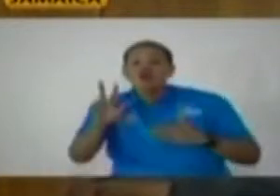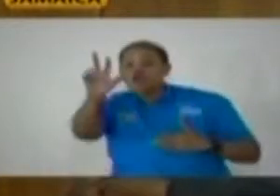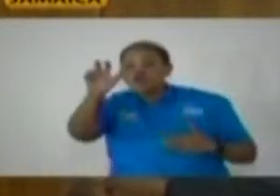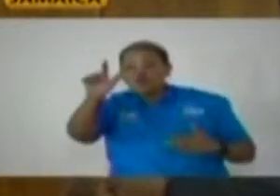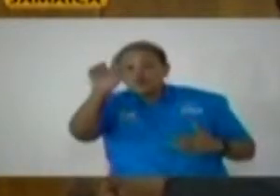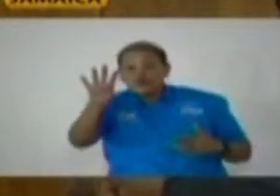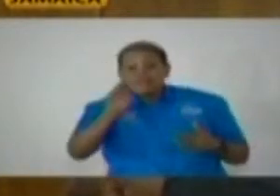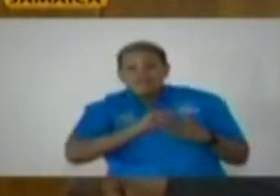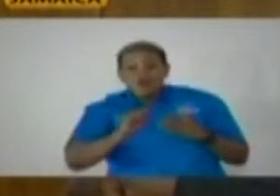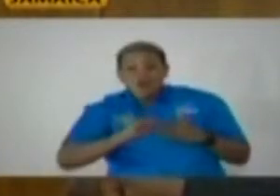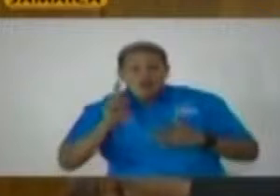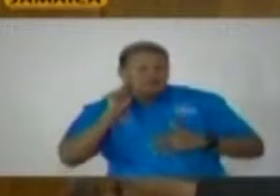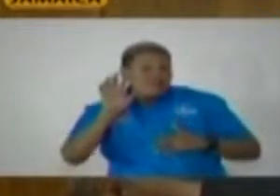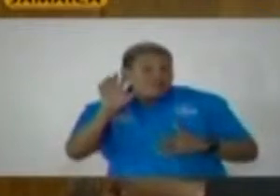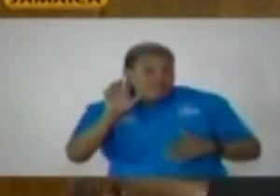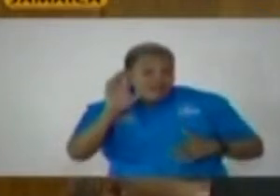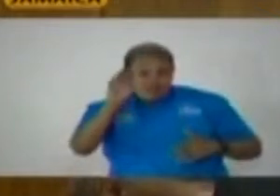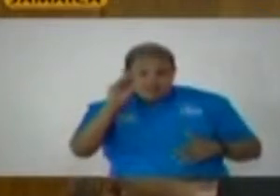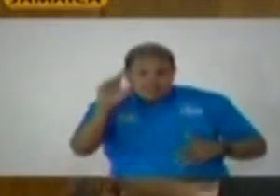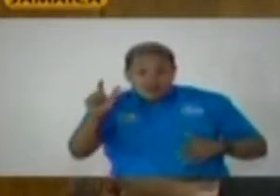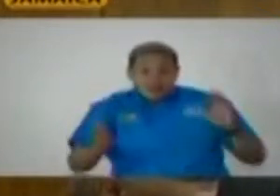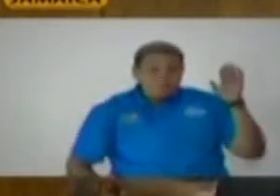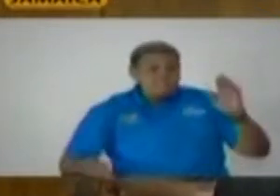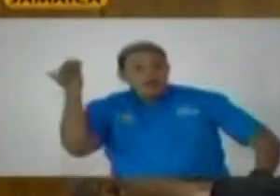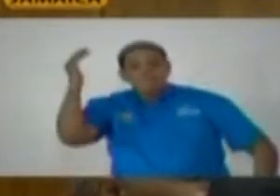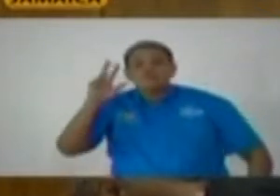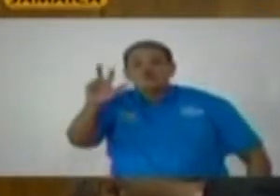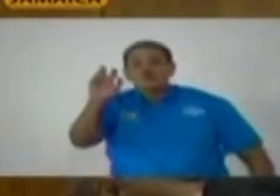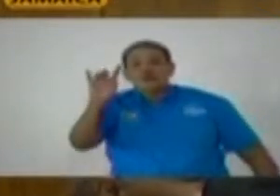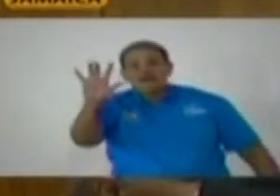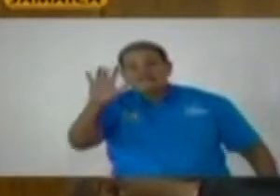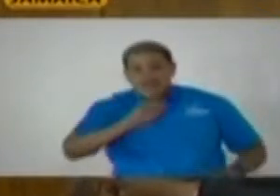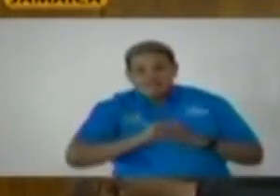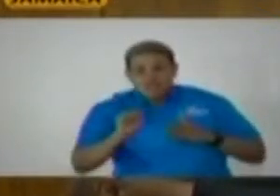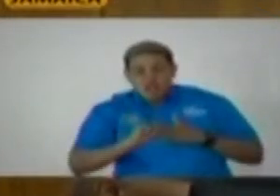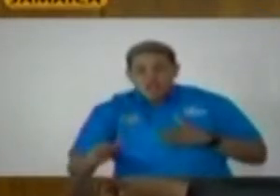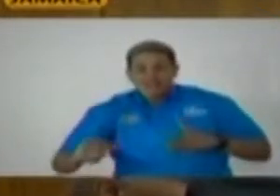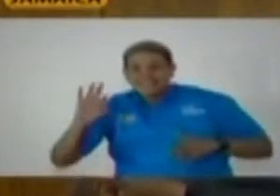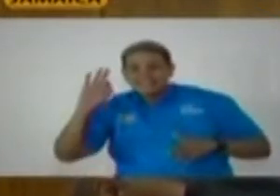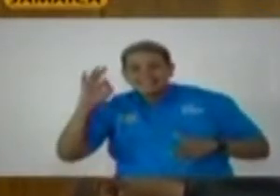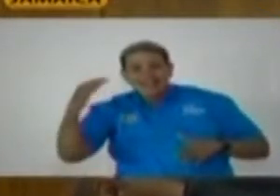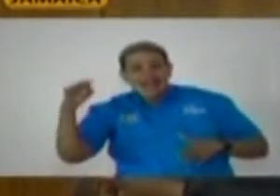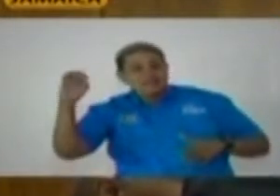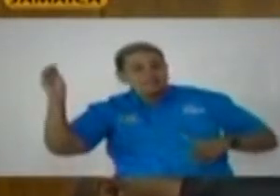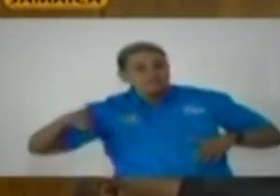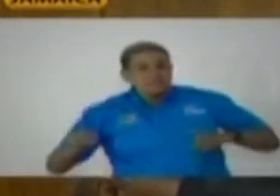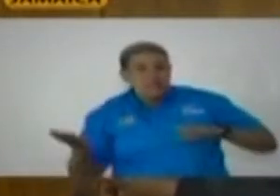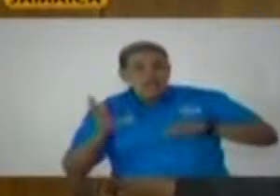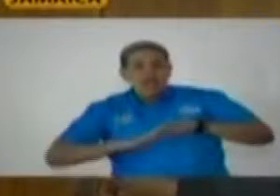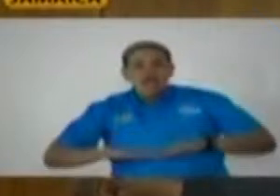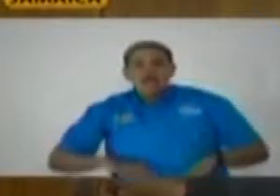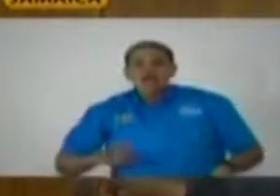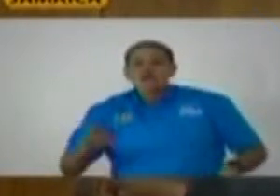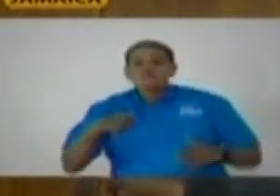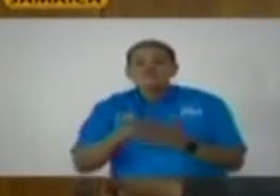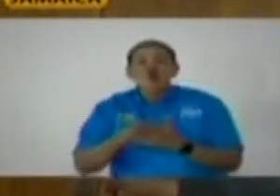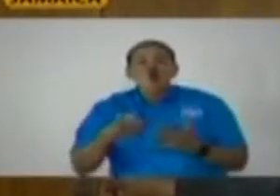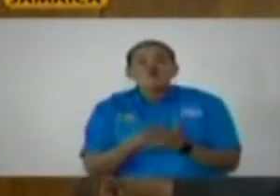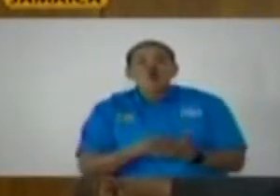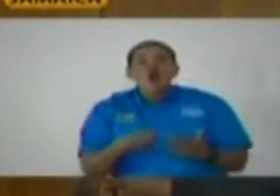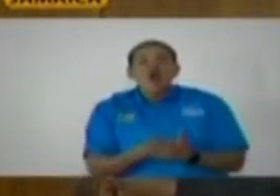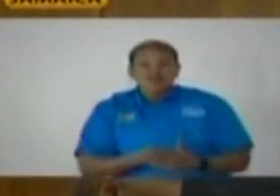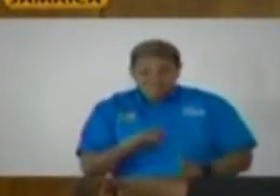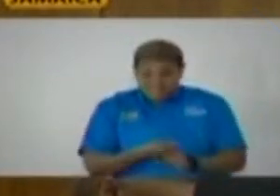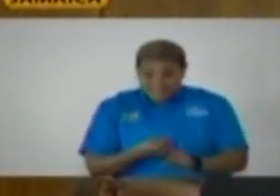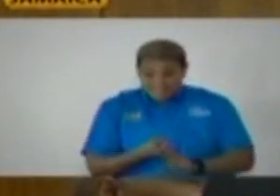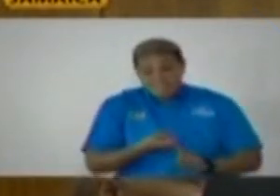$324 for the 500 milliliter to $385, a 19% increase. Counter flour,